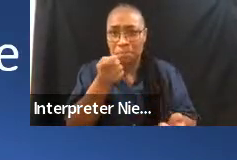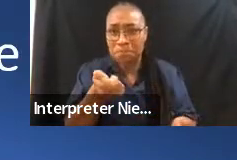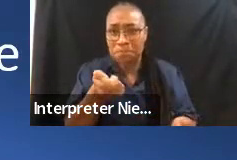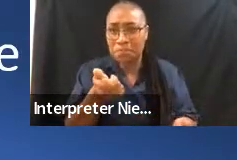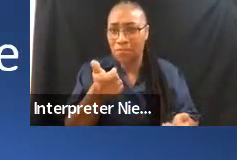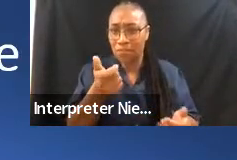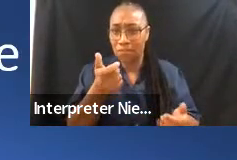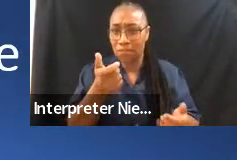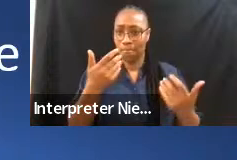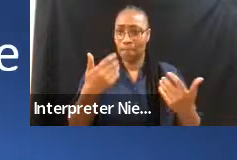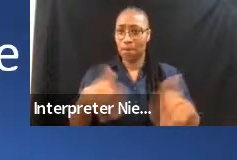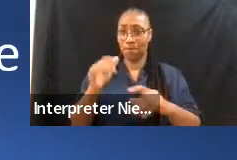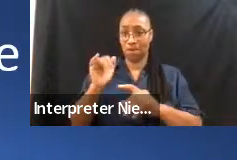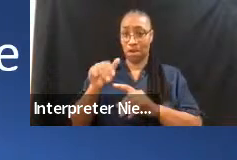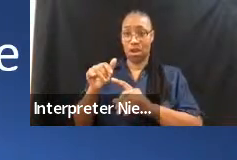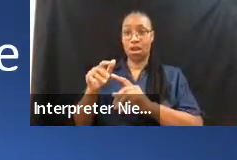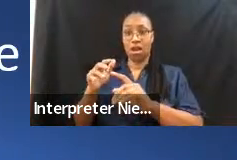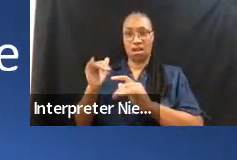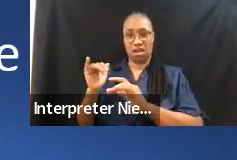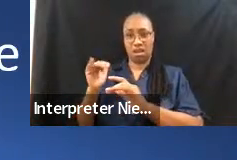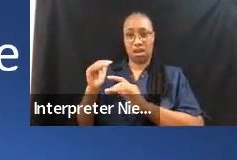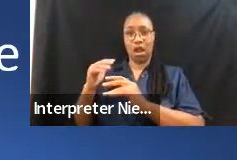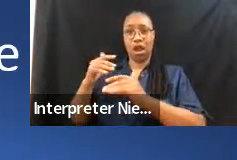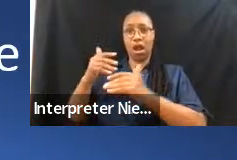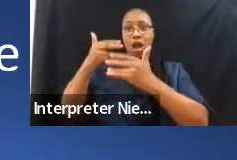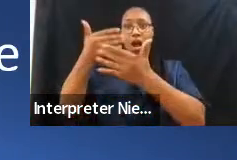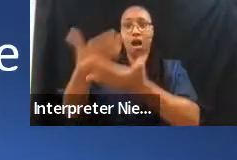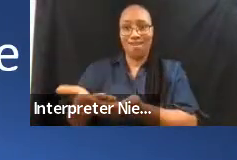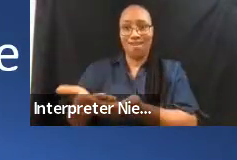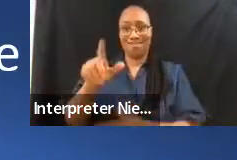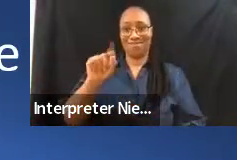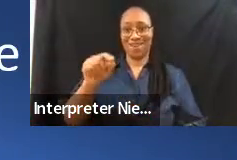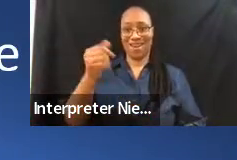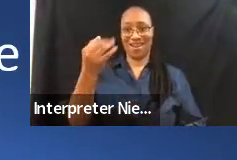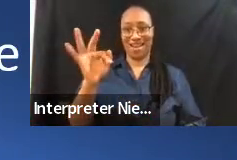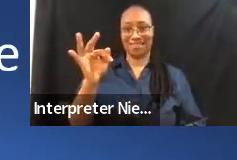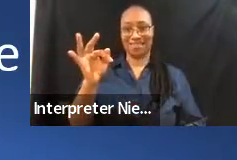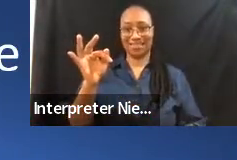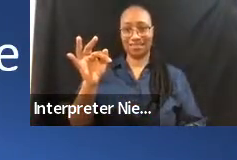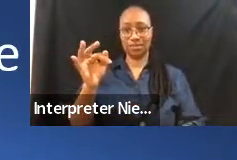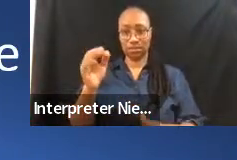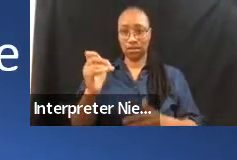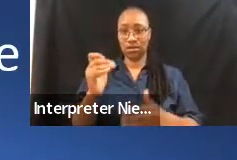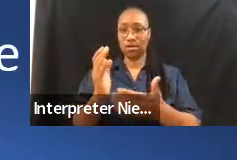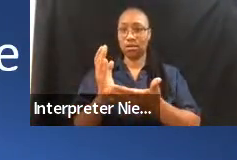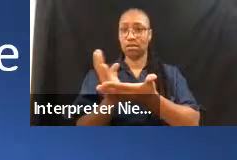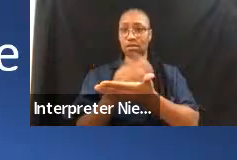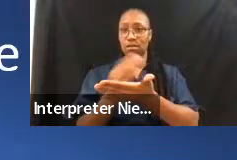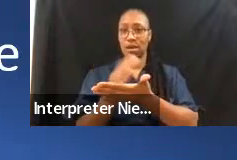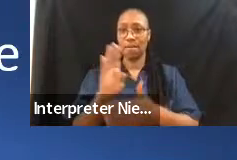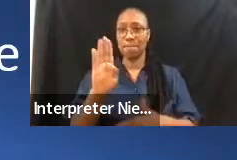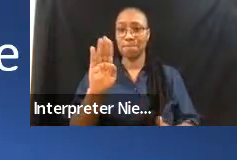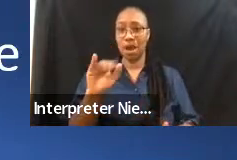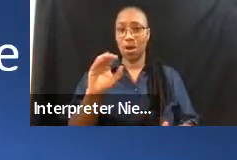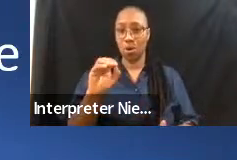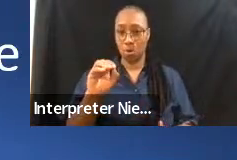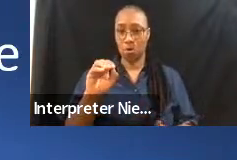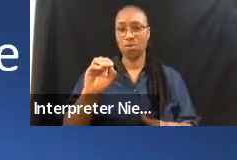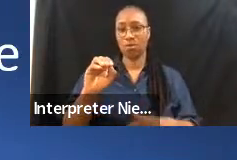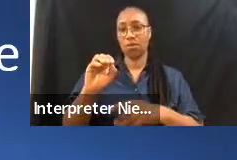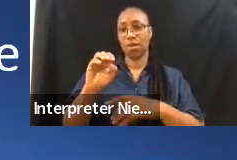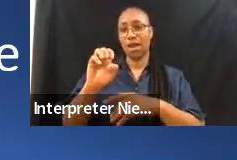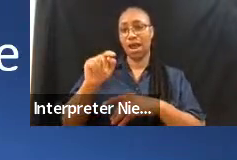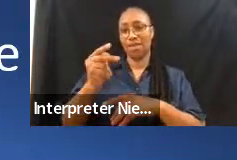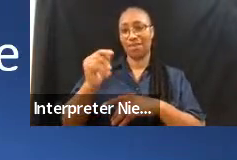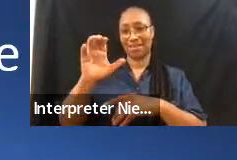a 5-report series on biomedical ethics, describing how long-standing disability bias and stereotypes